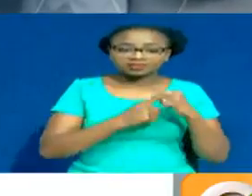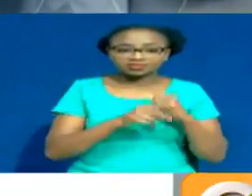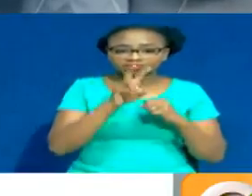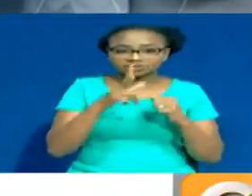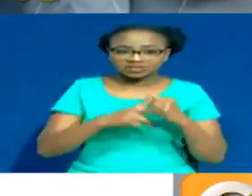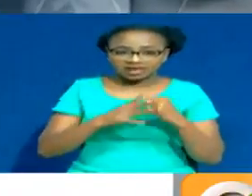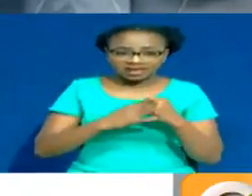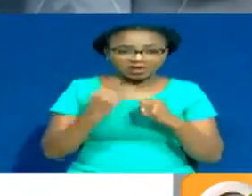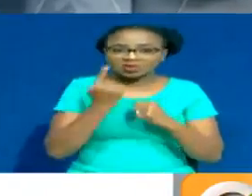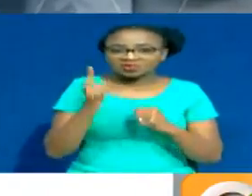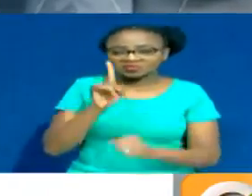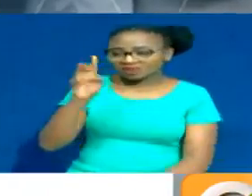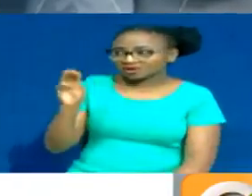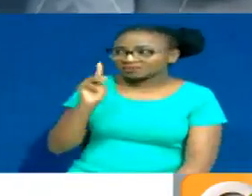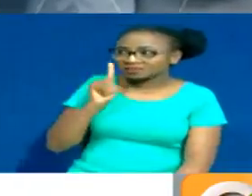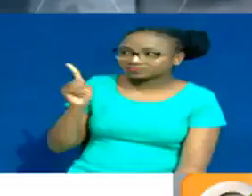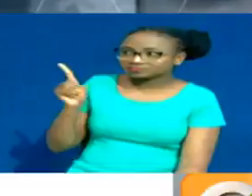only